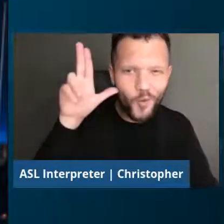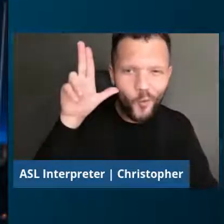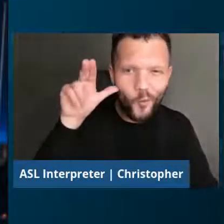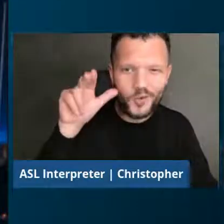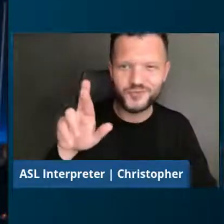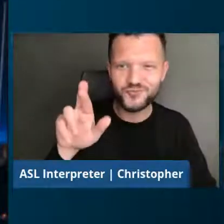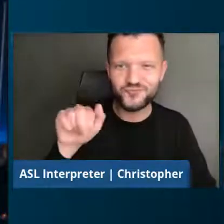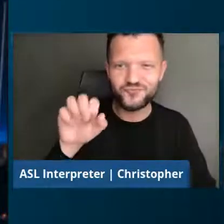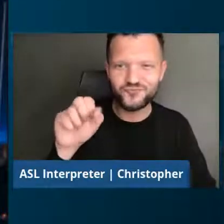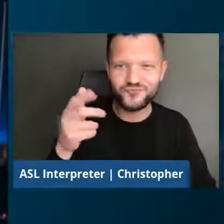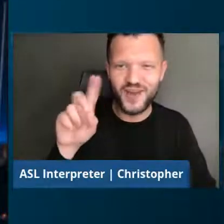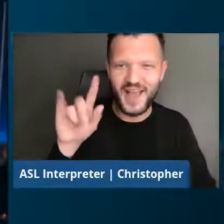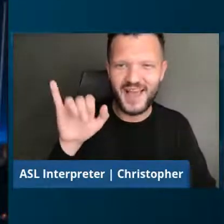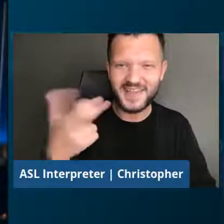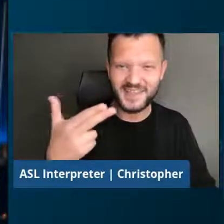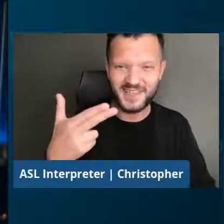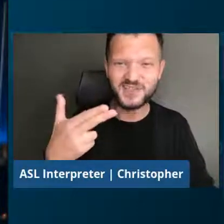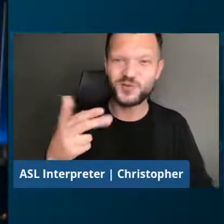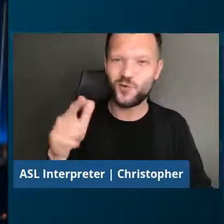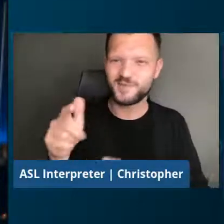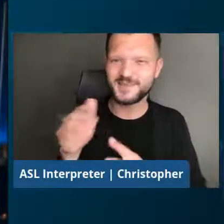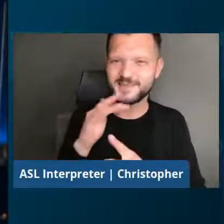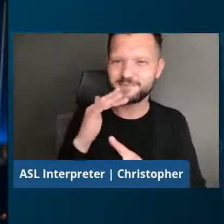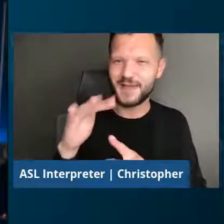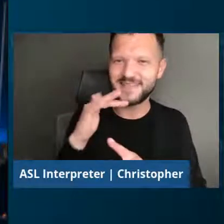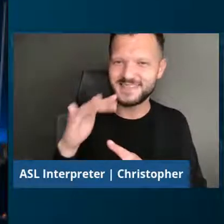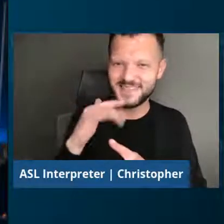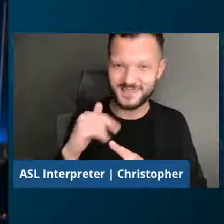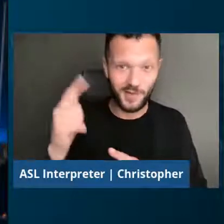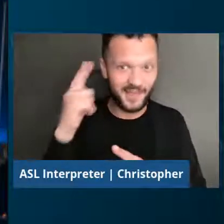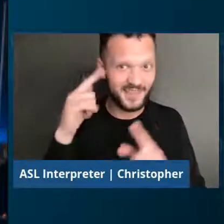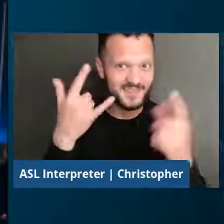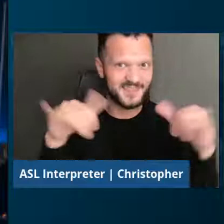cocktail. It's actually still, I believe, quite a popular meal up there.